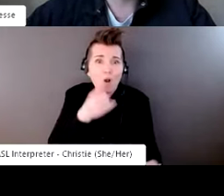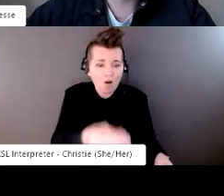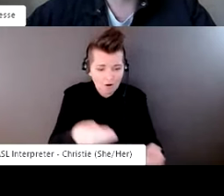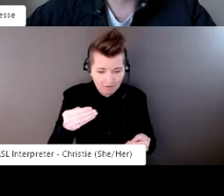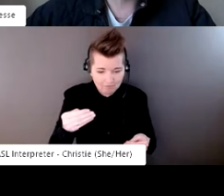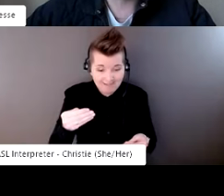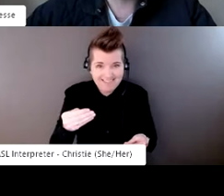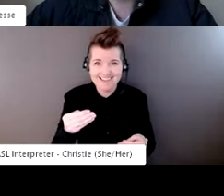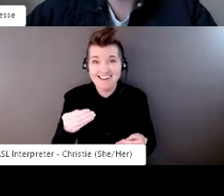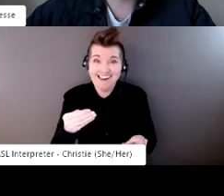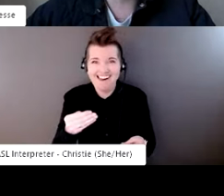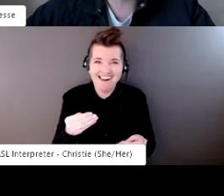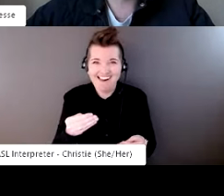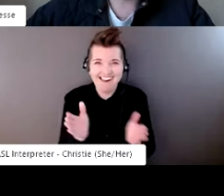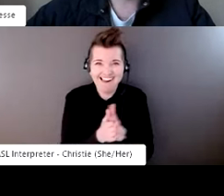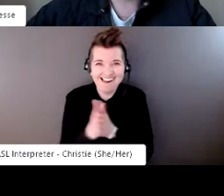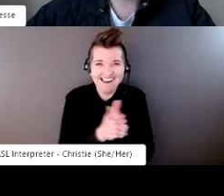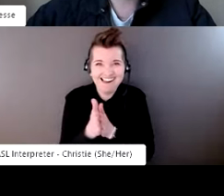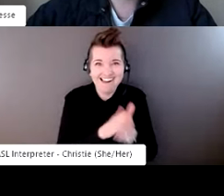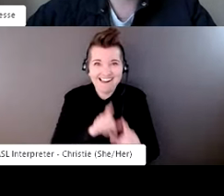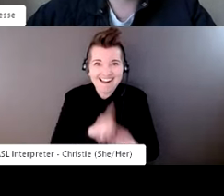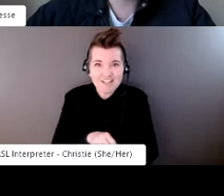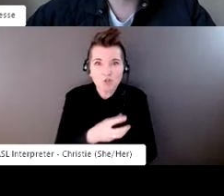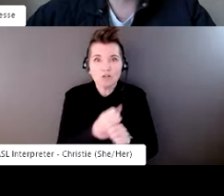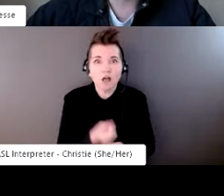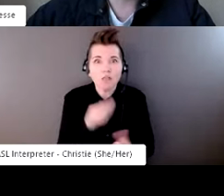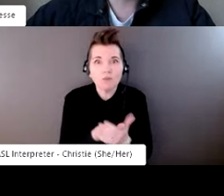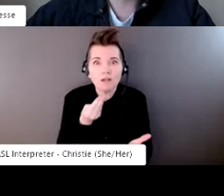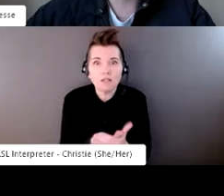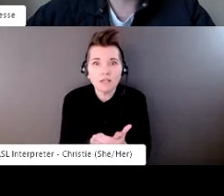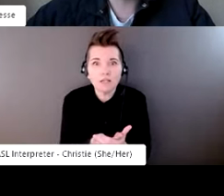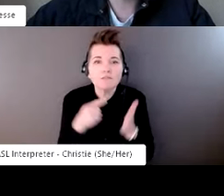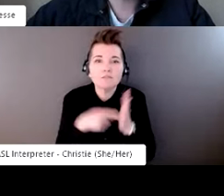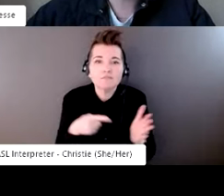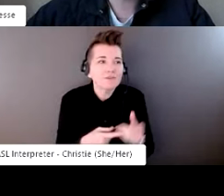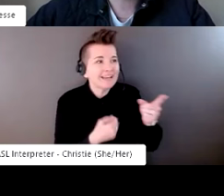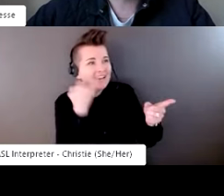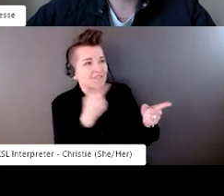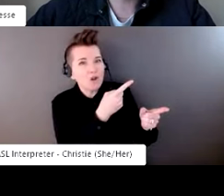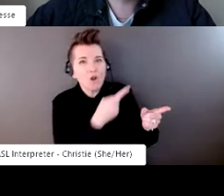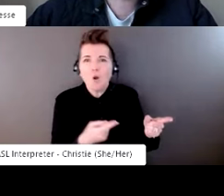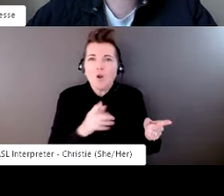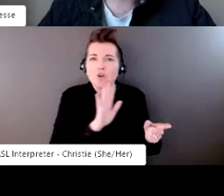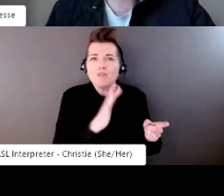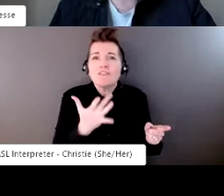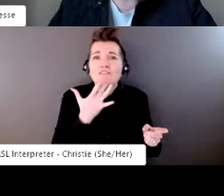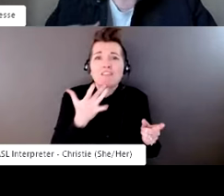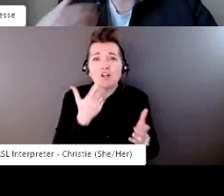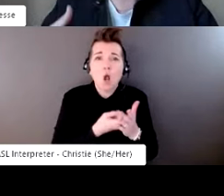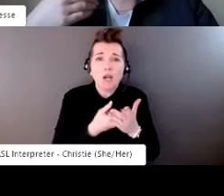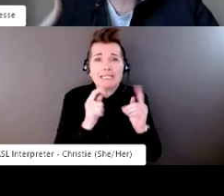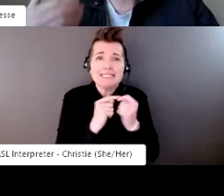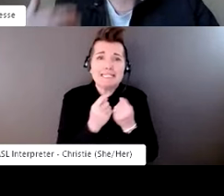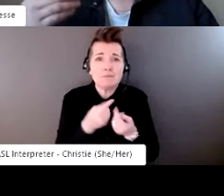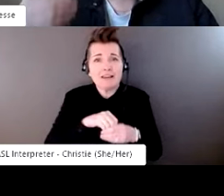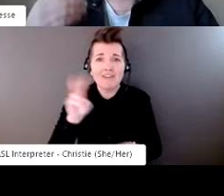in Vancouver? And I mean, even if you're not a hockey fan, a brief Google can tell you it's the Canucks. And that,